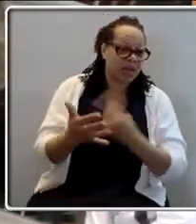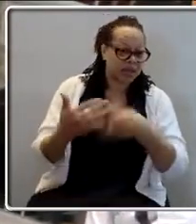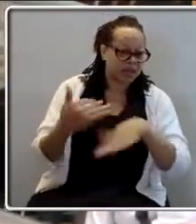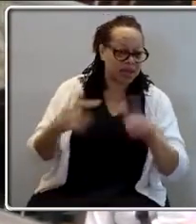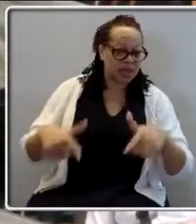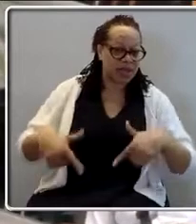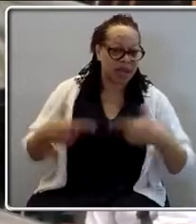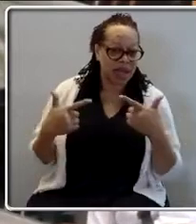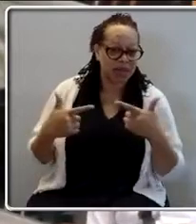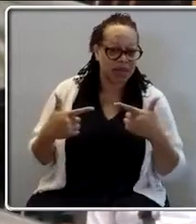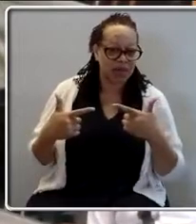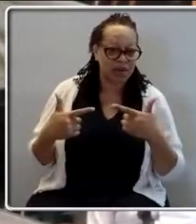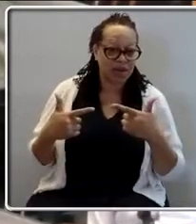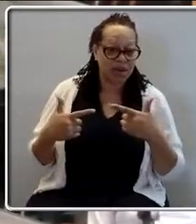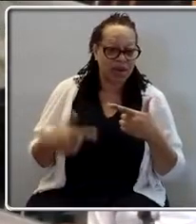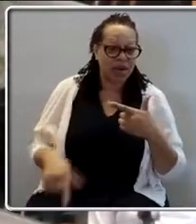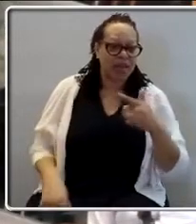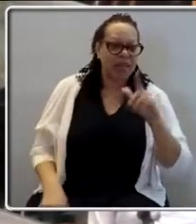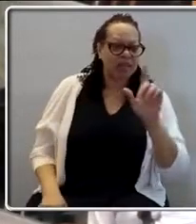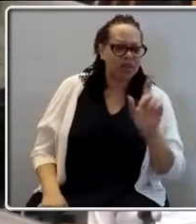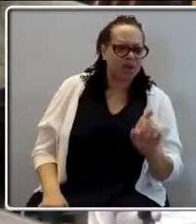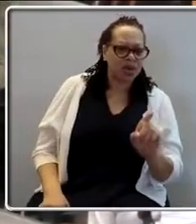That depression trying to take over me.